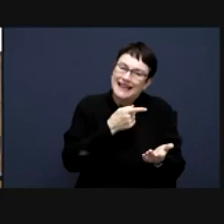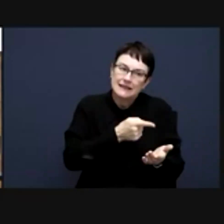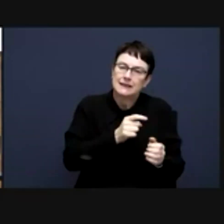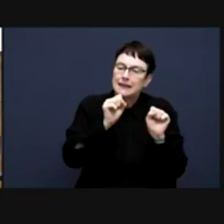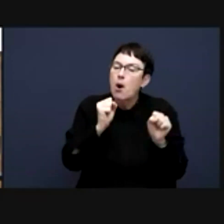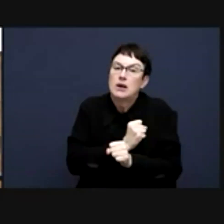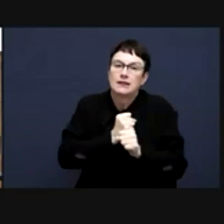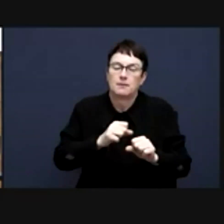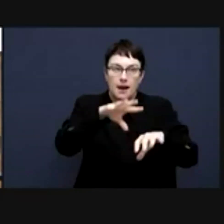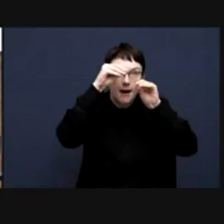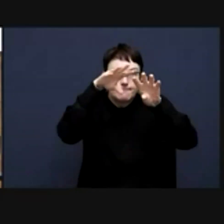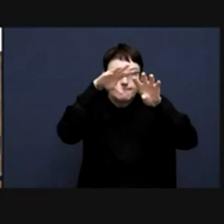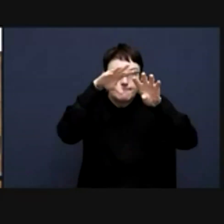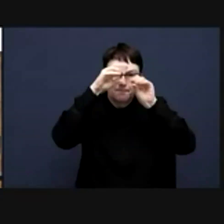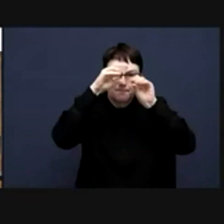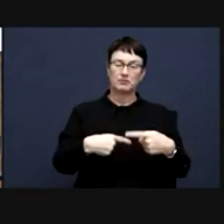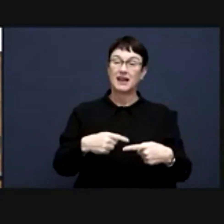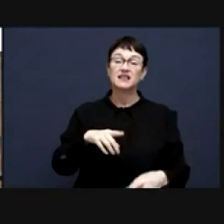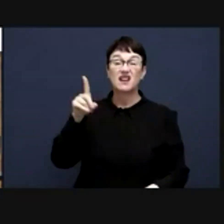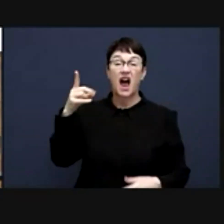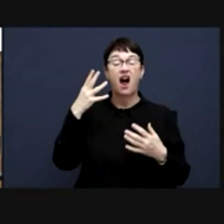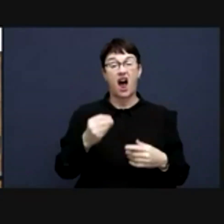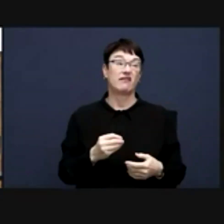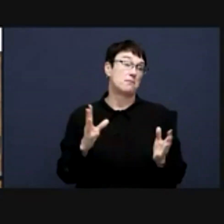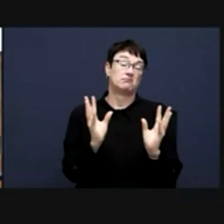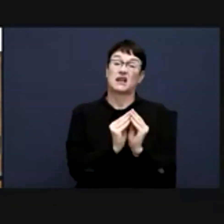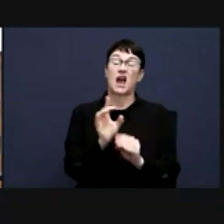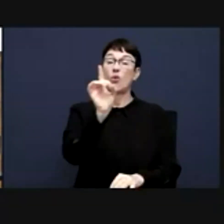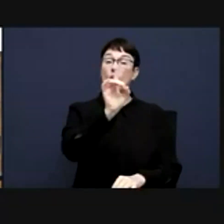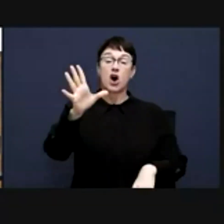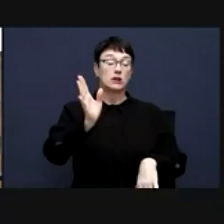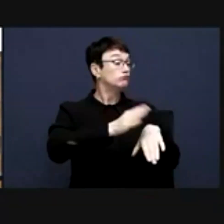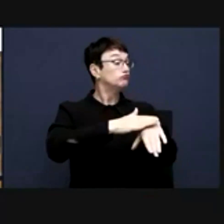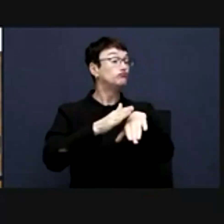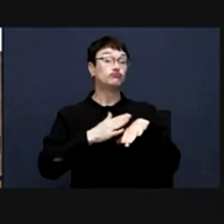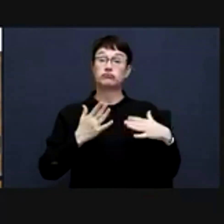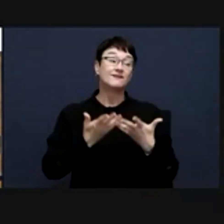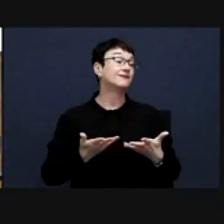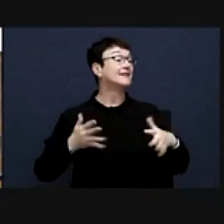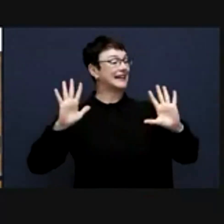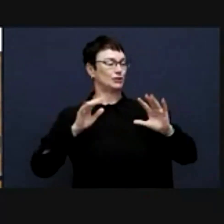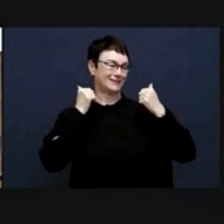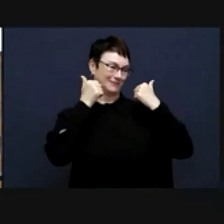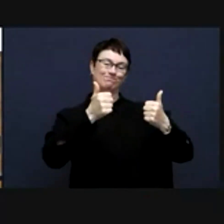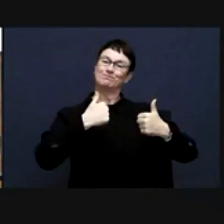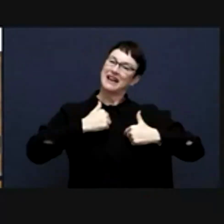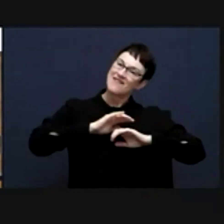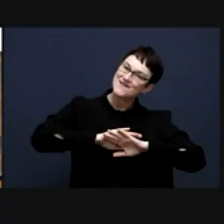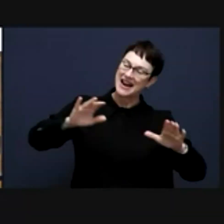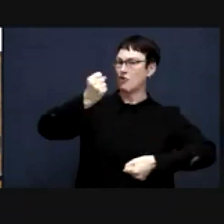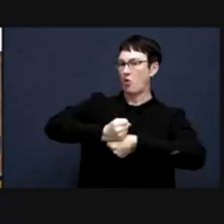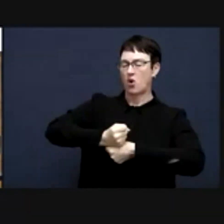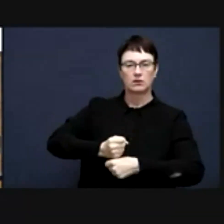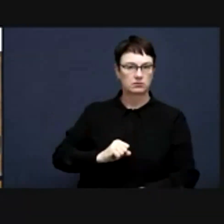a one-off meeting with the representative disability organizations at national level will not change the situation and may